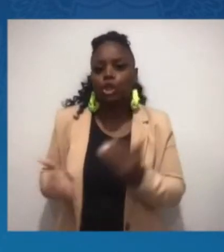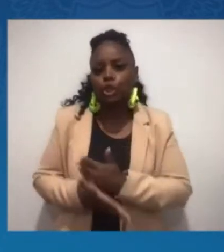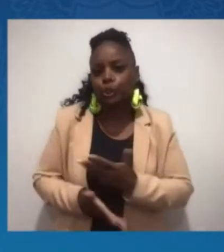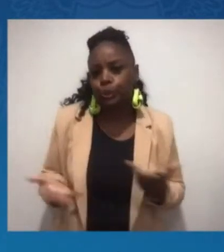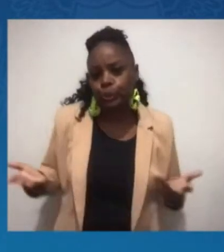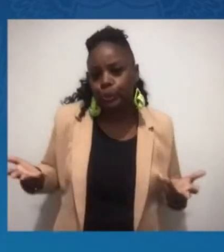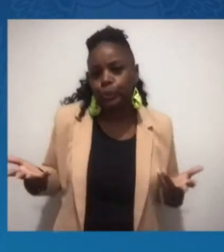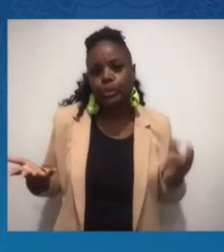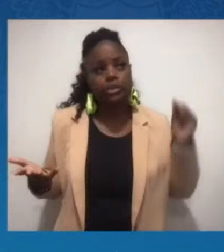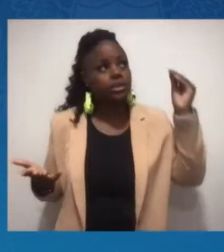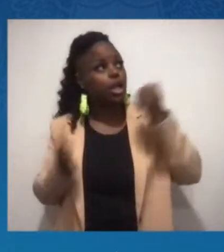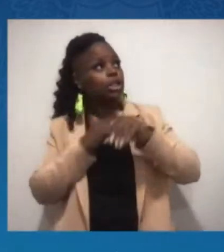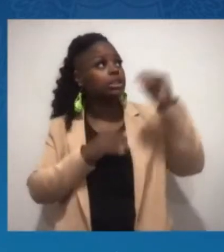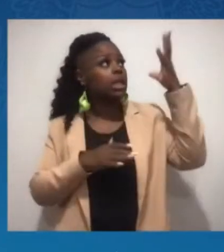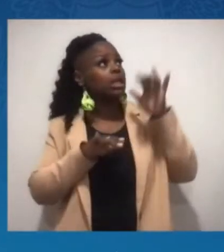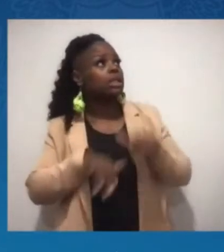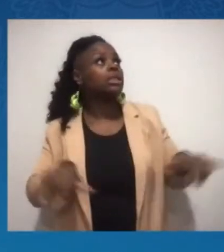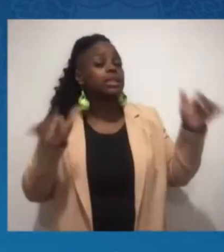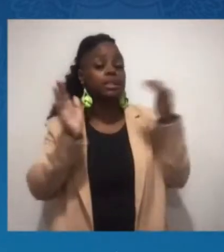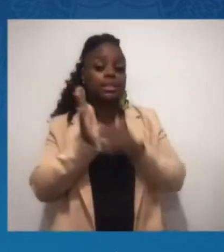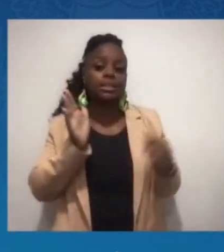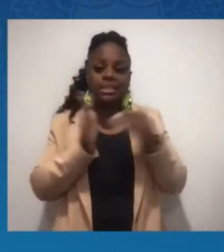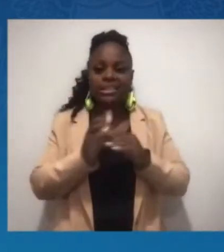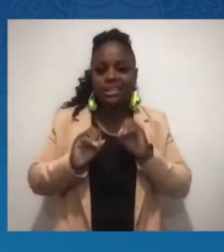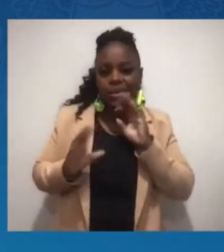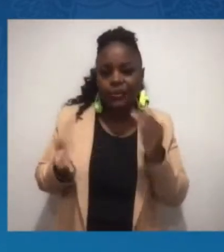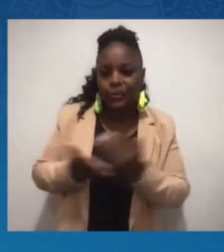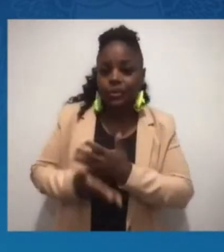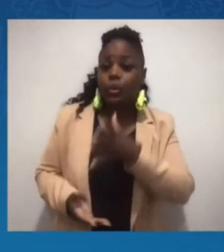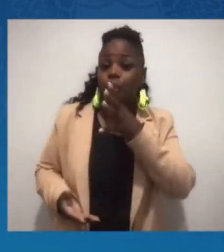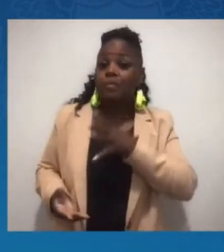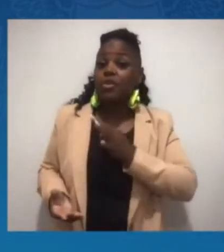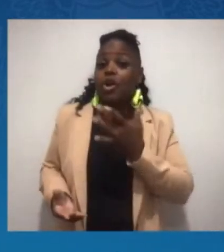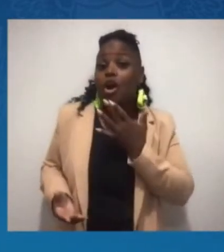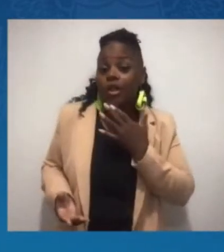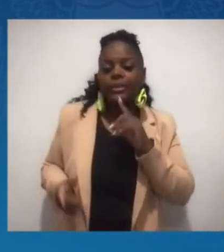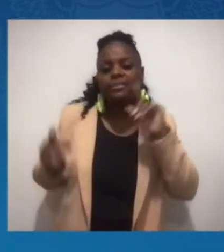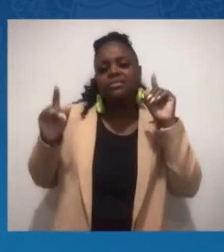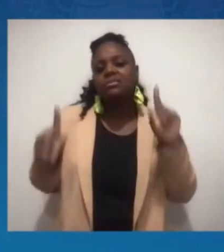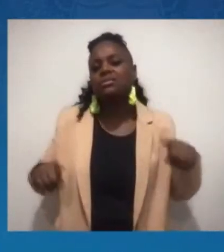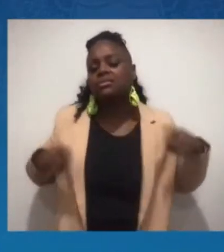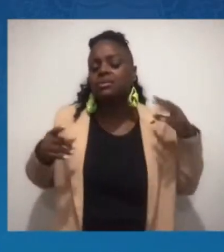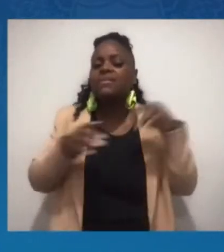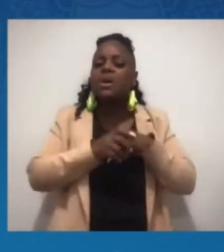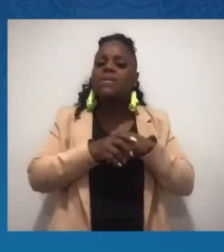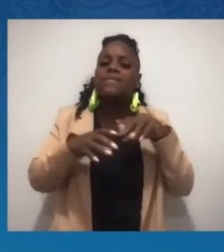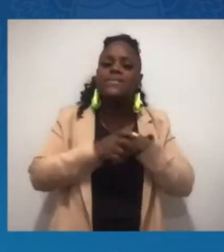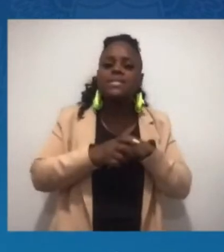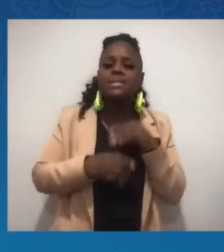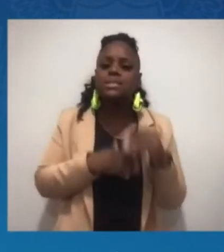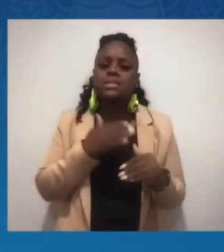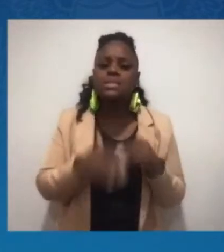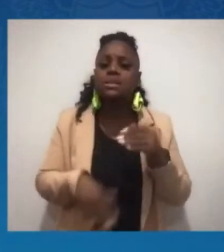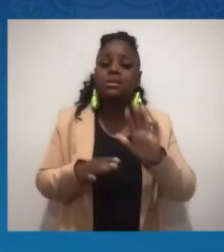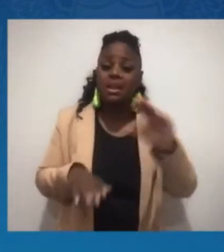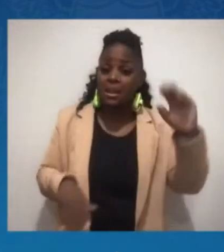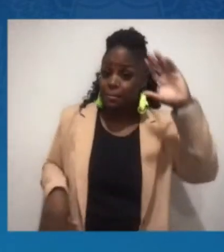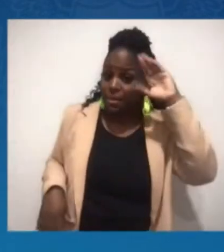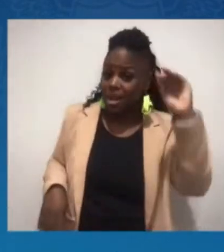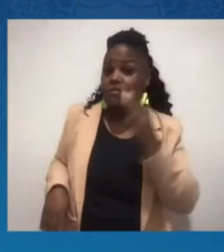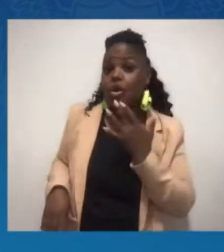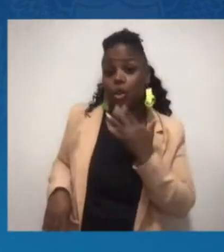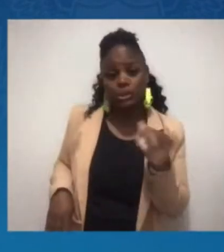Women of color have been a part of every one of these movements, as have men of color, and the coalition that